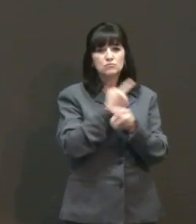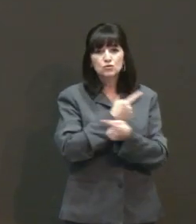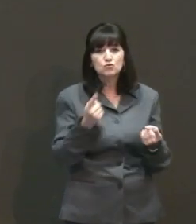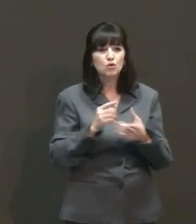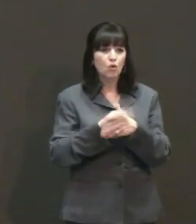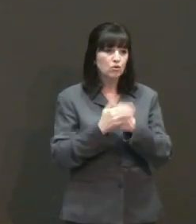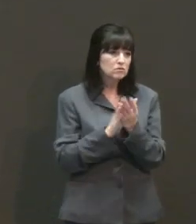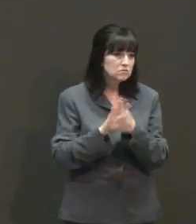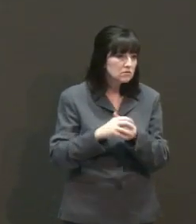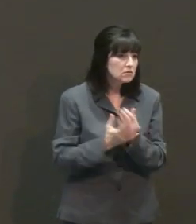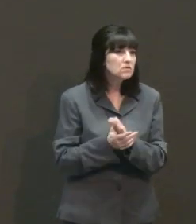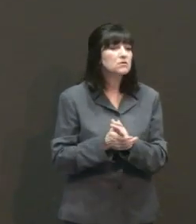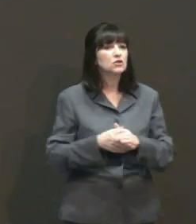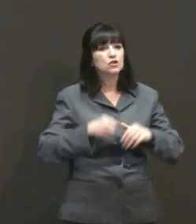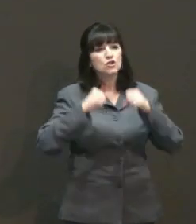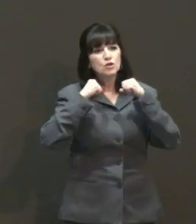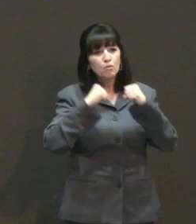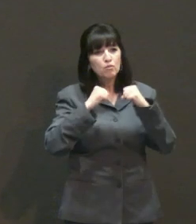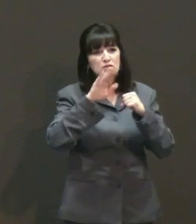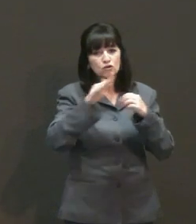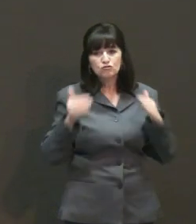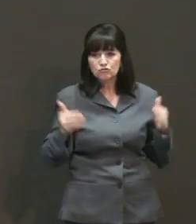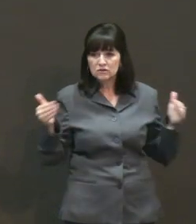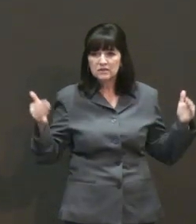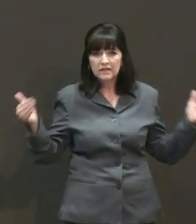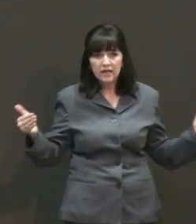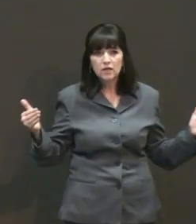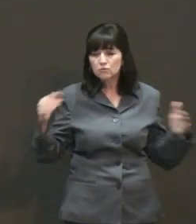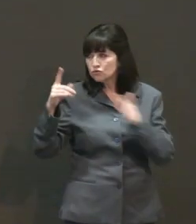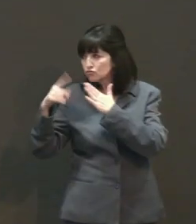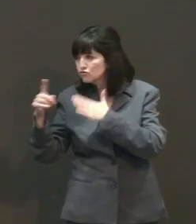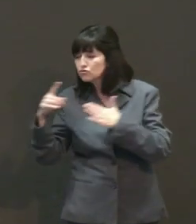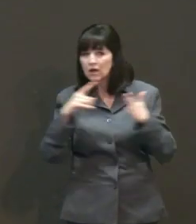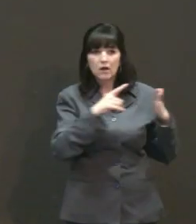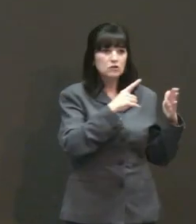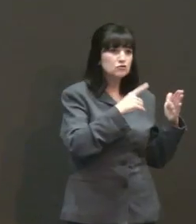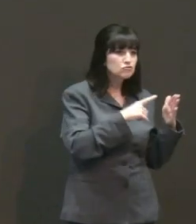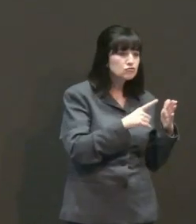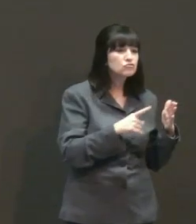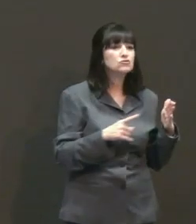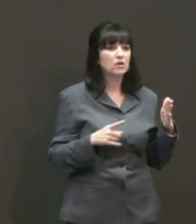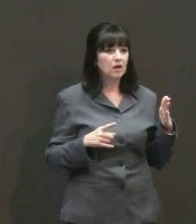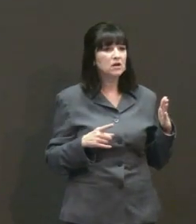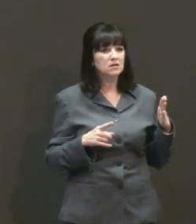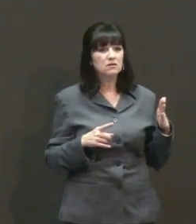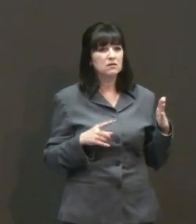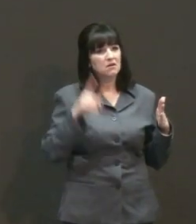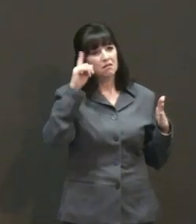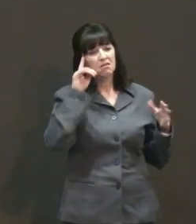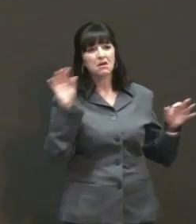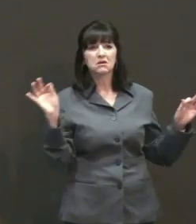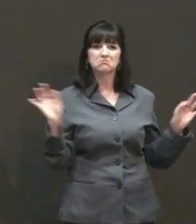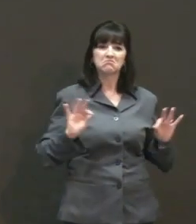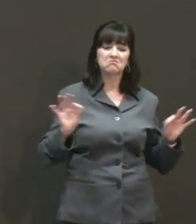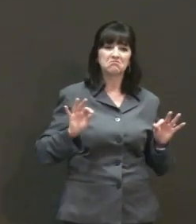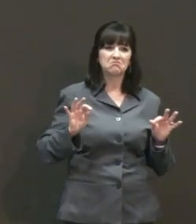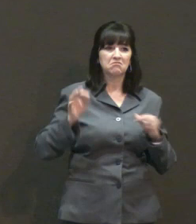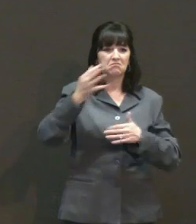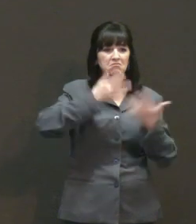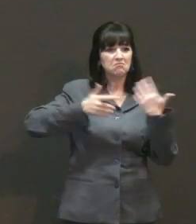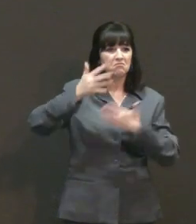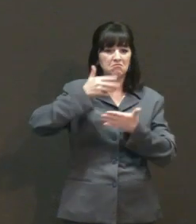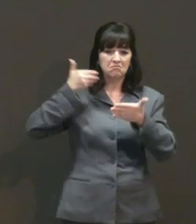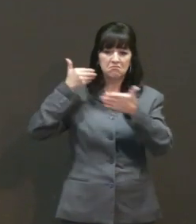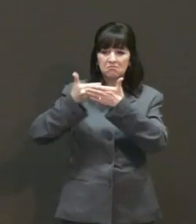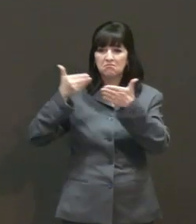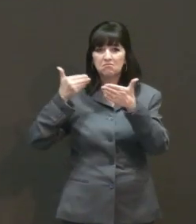to protect your neighbors by thinking about your neighbors and not being casual about social interactions outside of